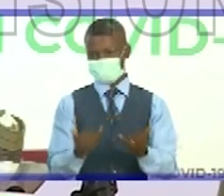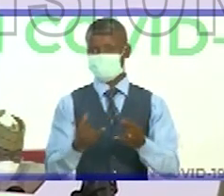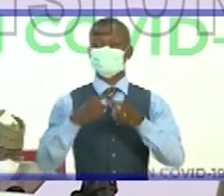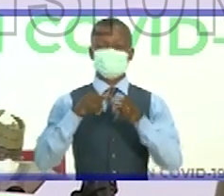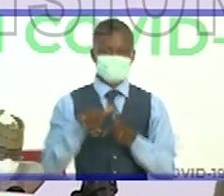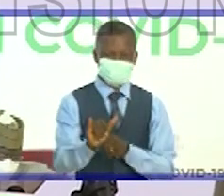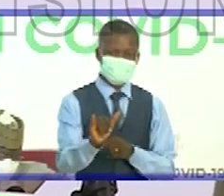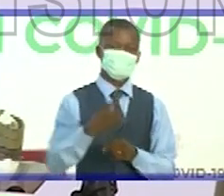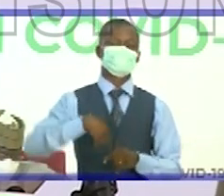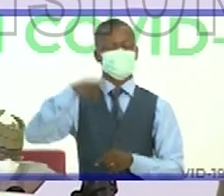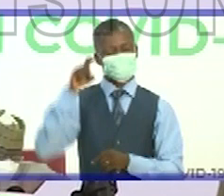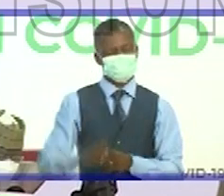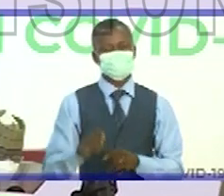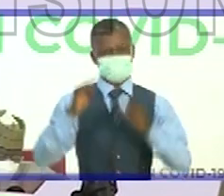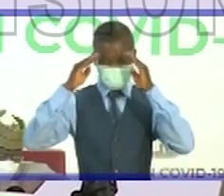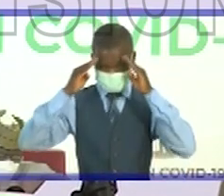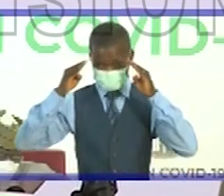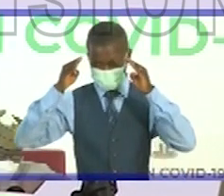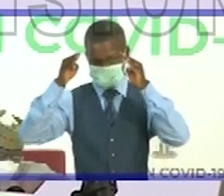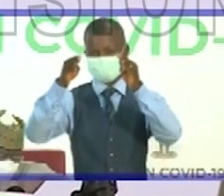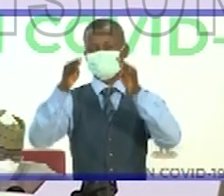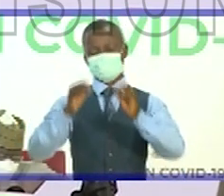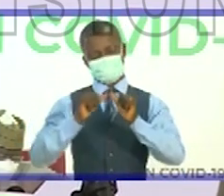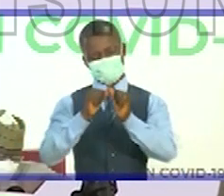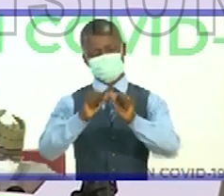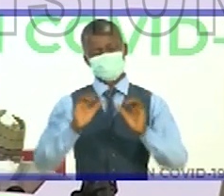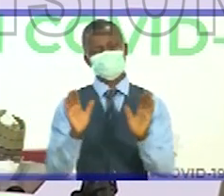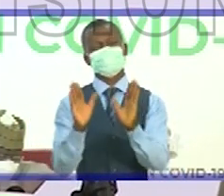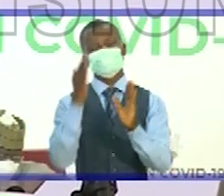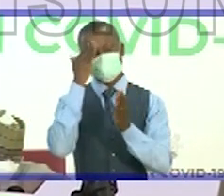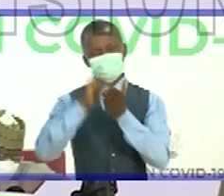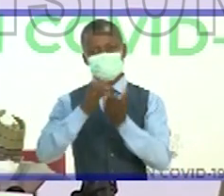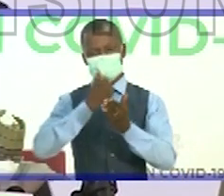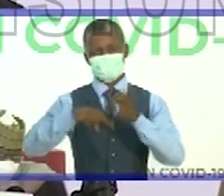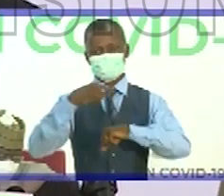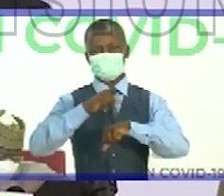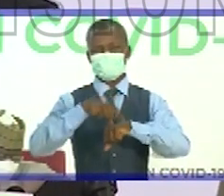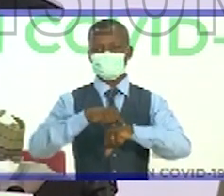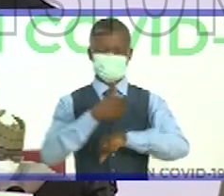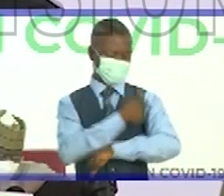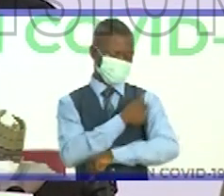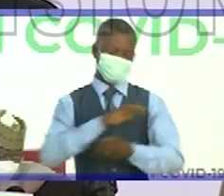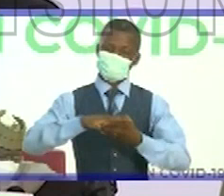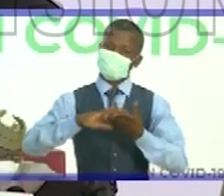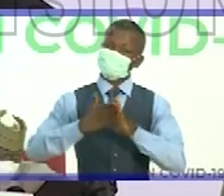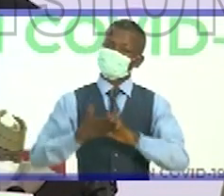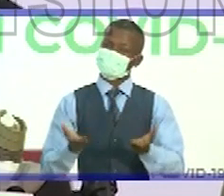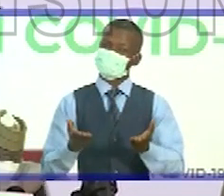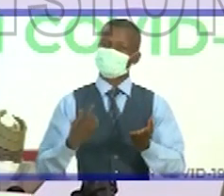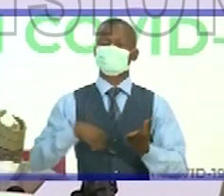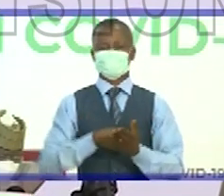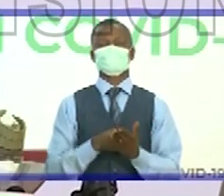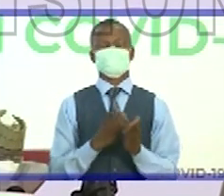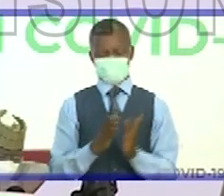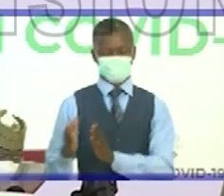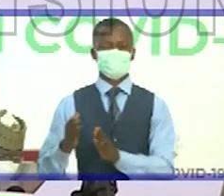have to remain optimistic and keep pushing so that we see that when these vaccines become available, we are prepared to deploy them